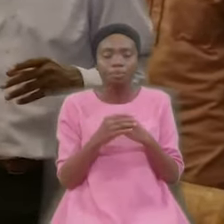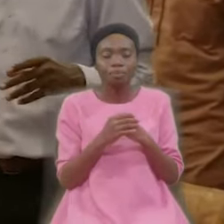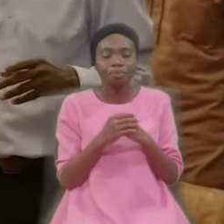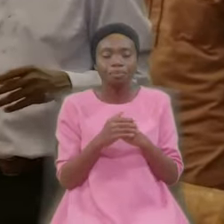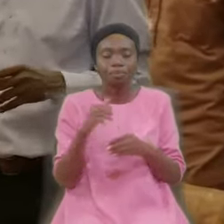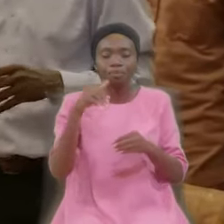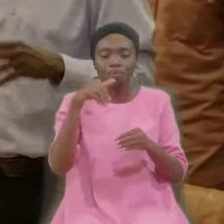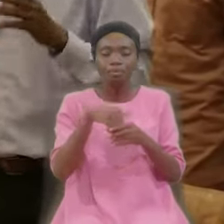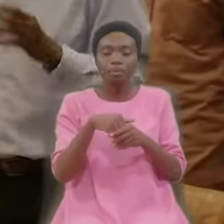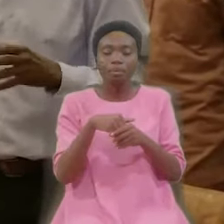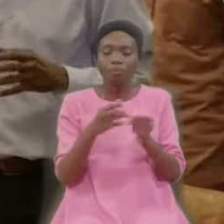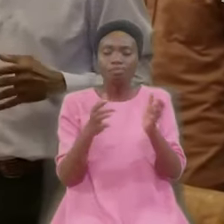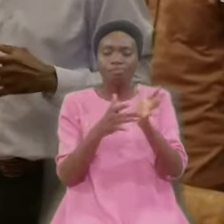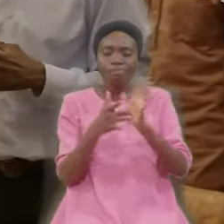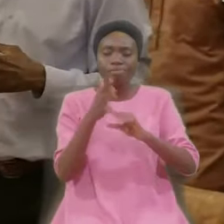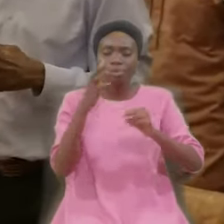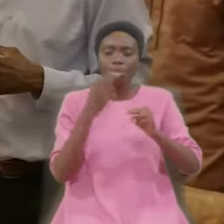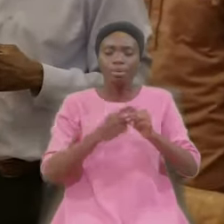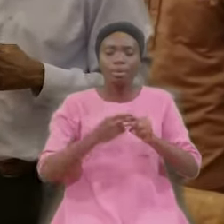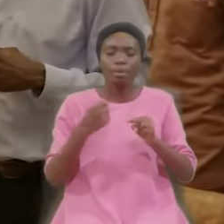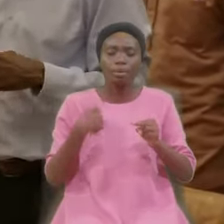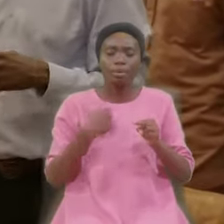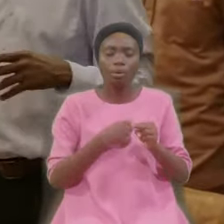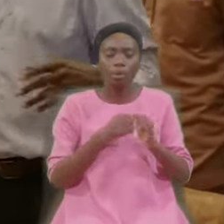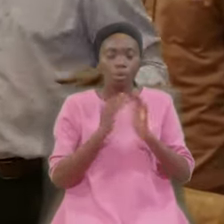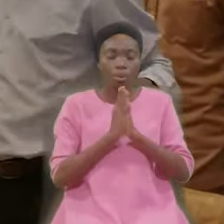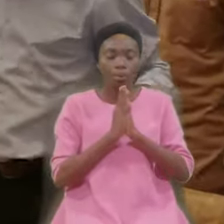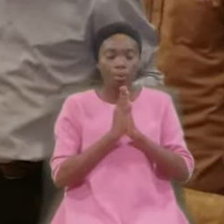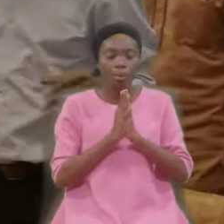In Jesus' name we pray.